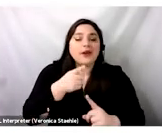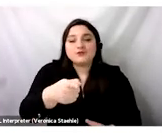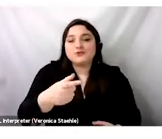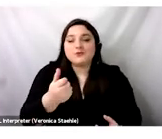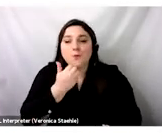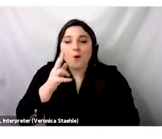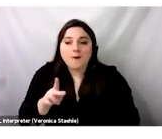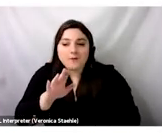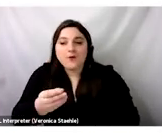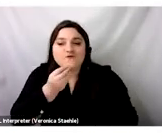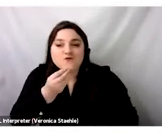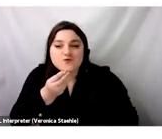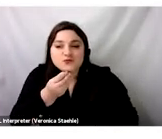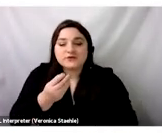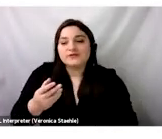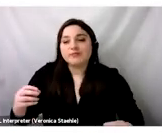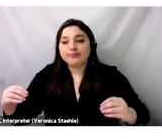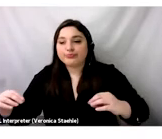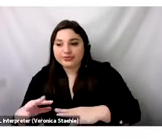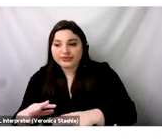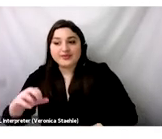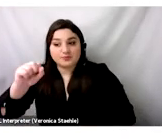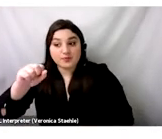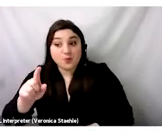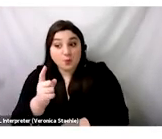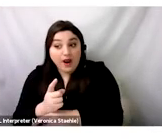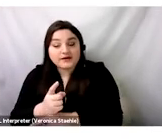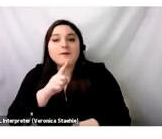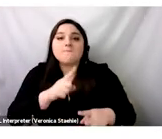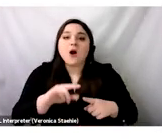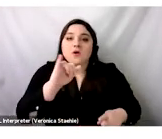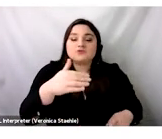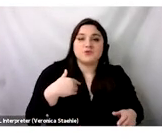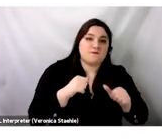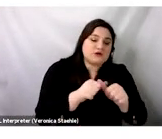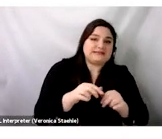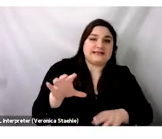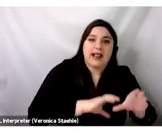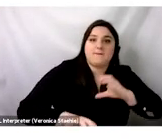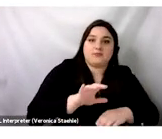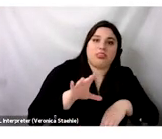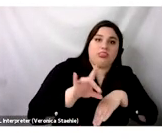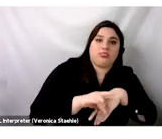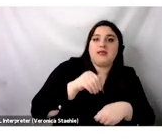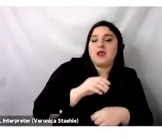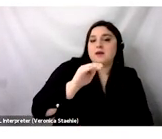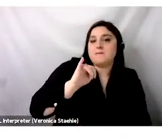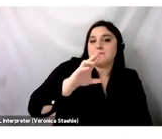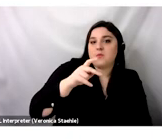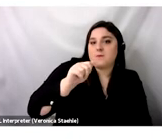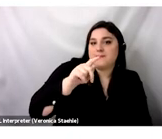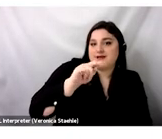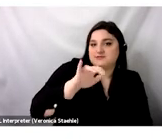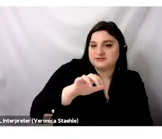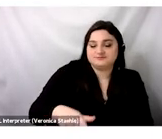persistent organic pollutants that are magnified inside of the microplastics. Now we're going to talk a little bit about what that means, because you're like,